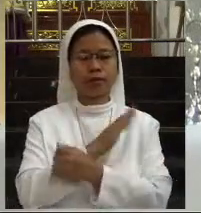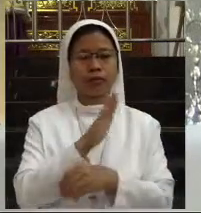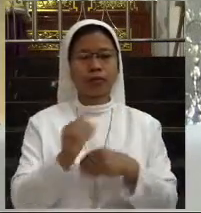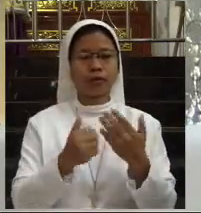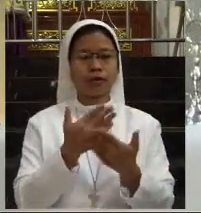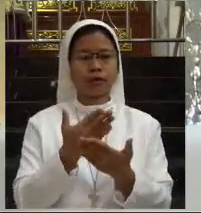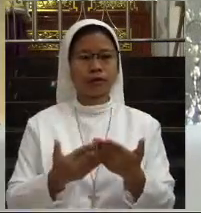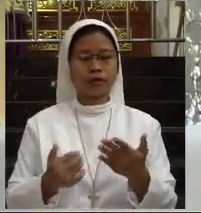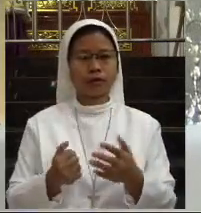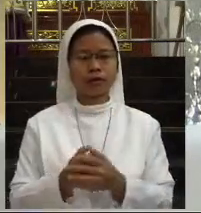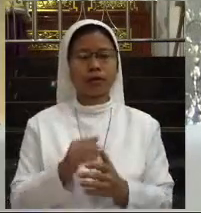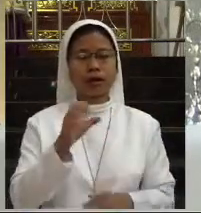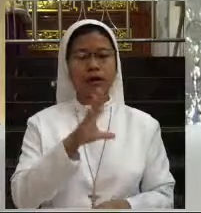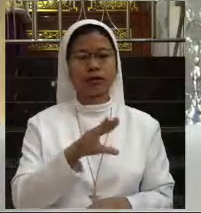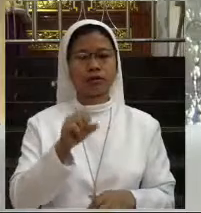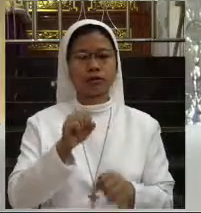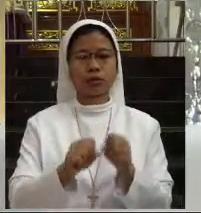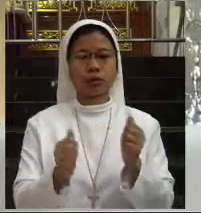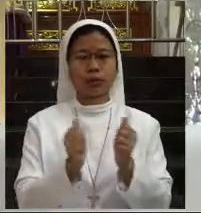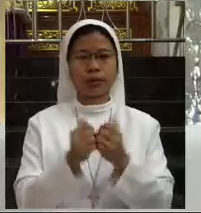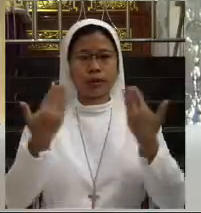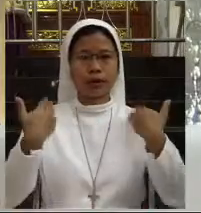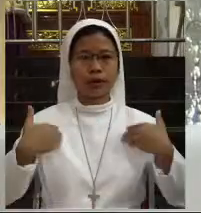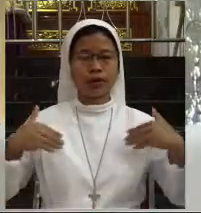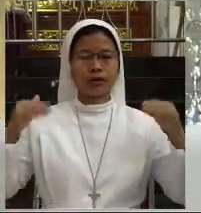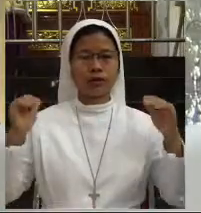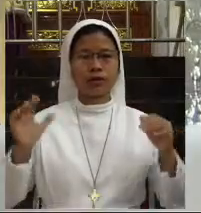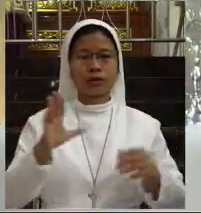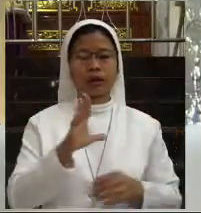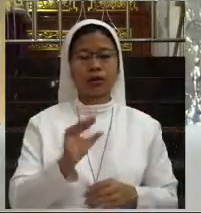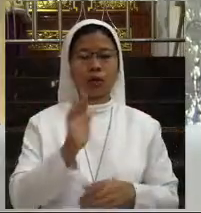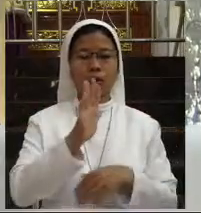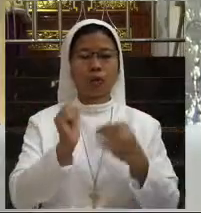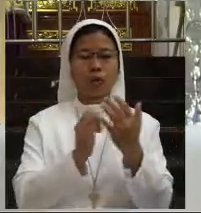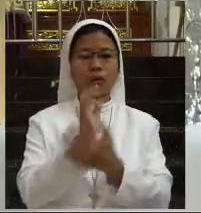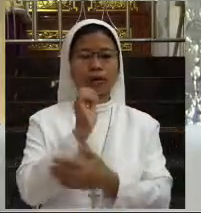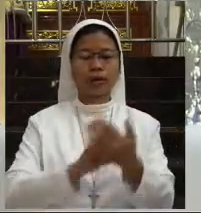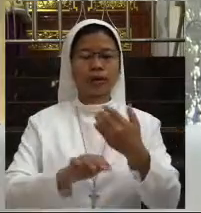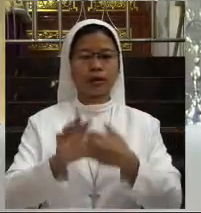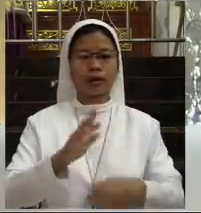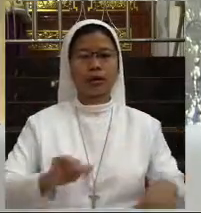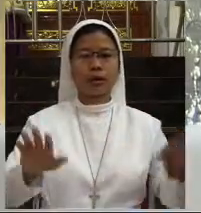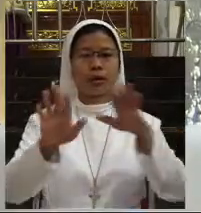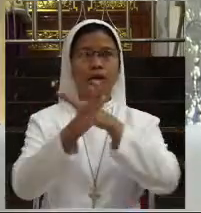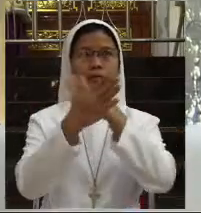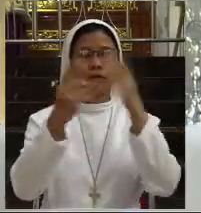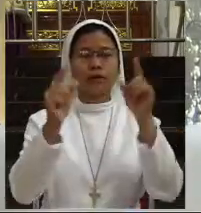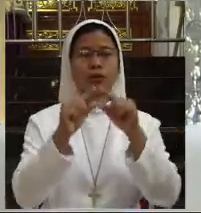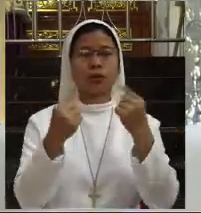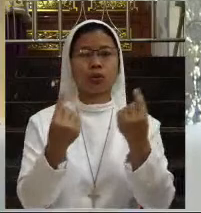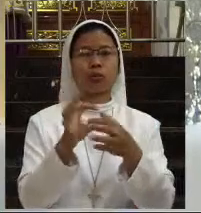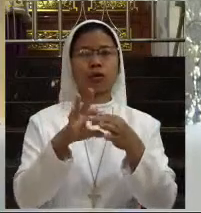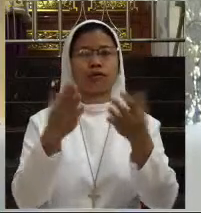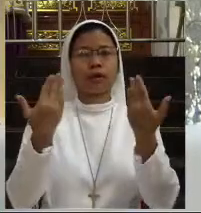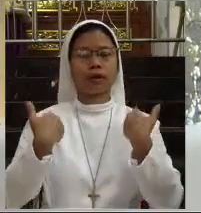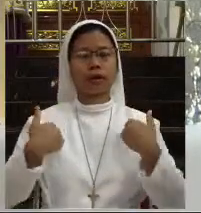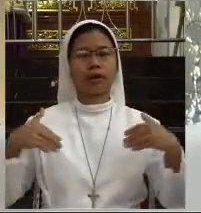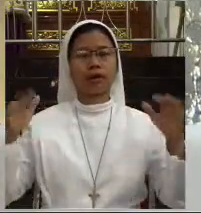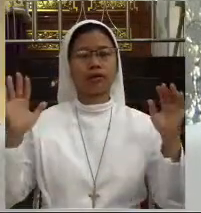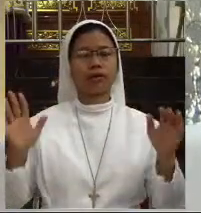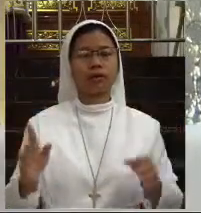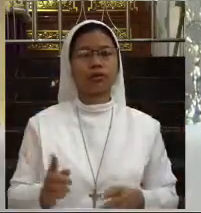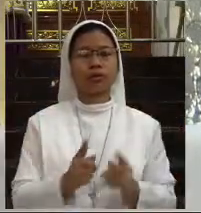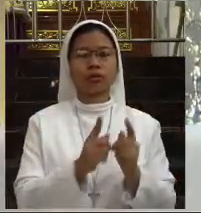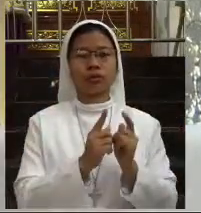invisible. And so with angels and archangels, with thrones and dominions, and with all the hosts